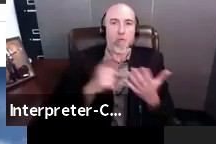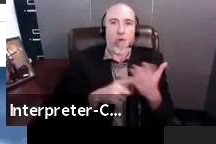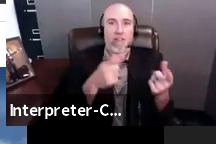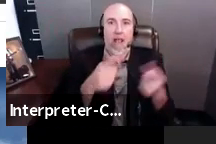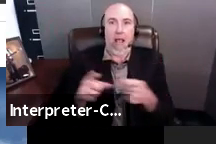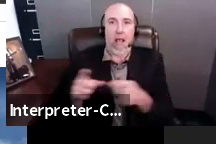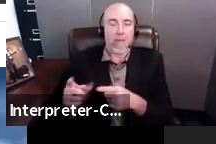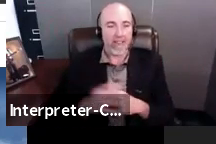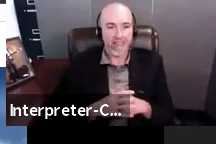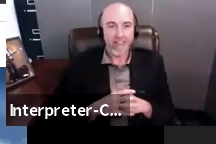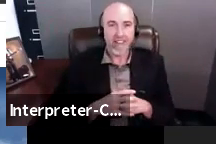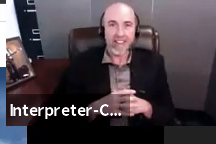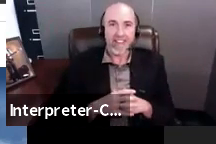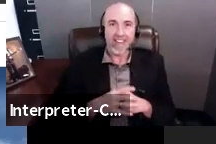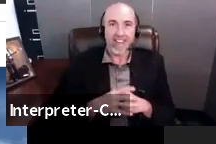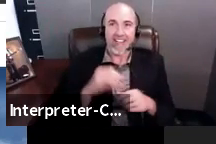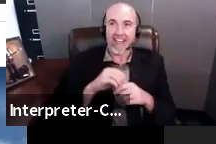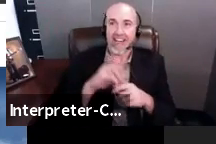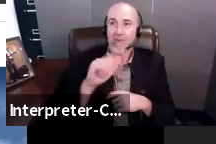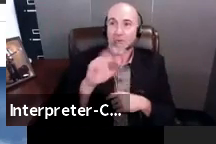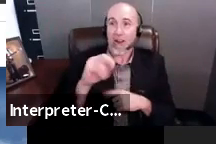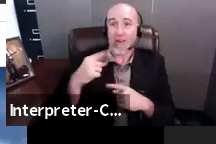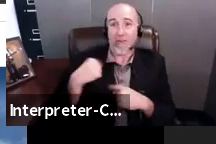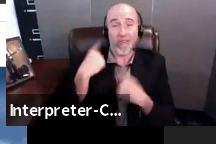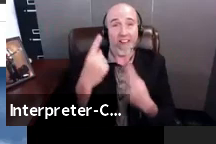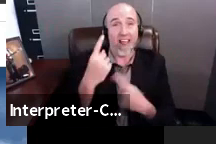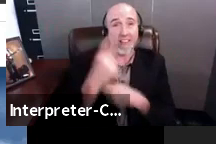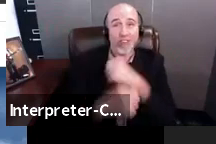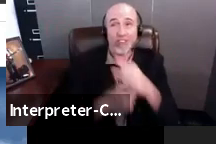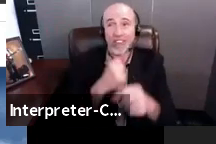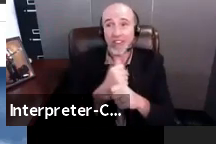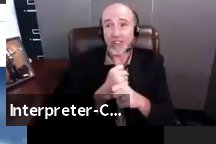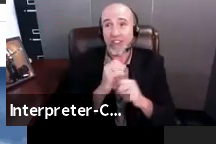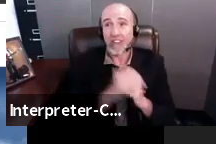here in Waco. Over the past year, we've seen